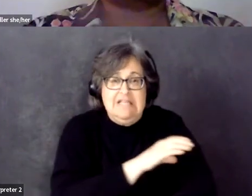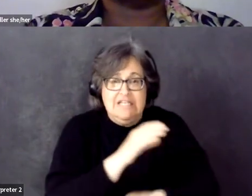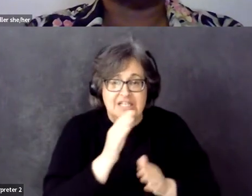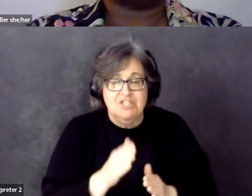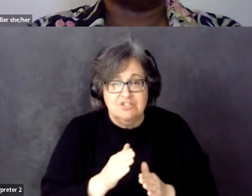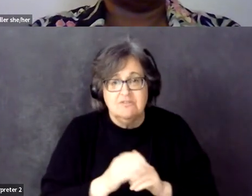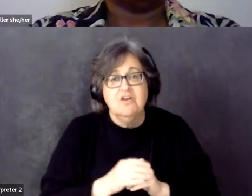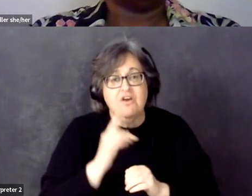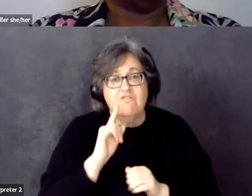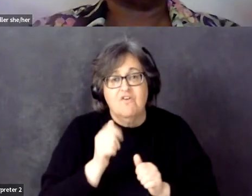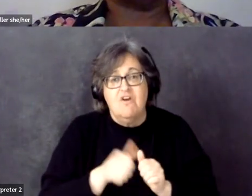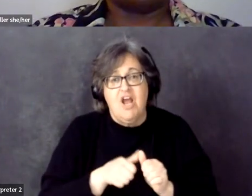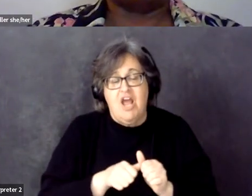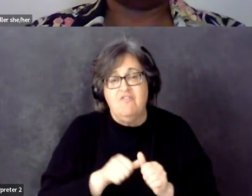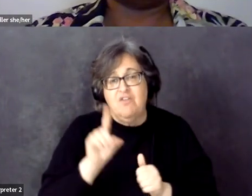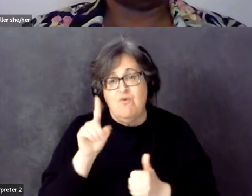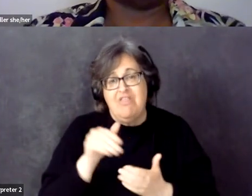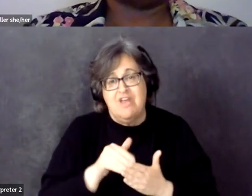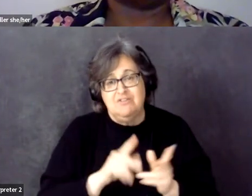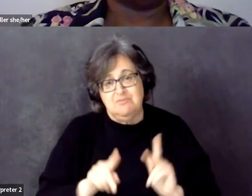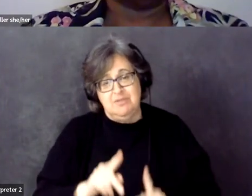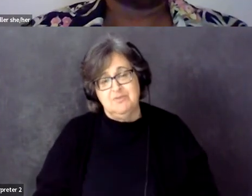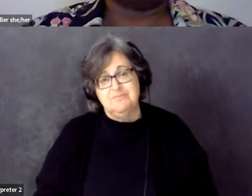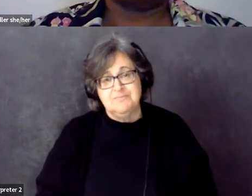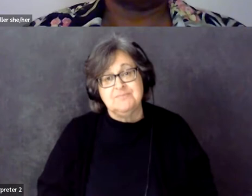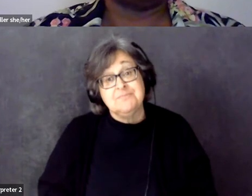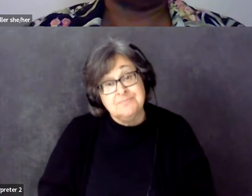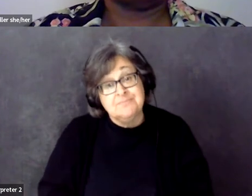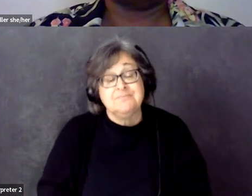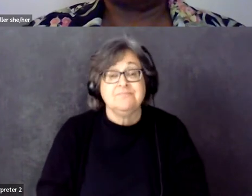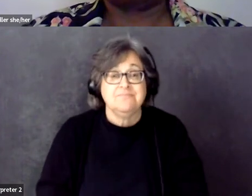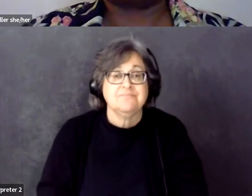2/10 of a clinician per 1,000 people.